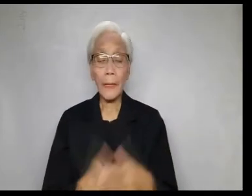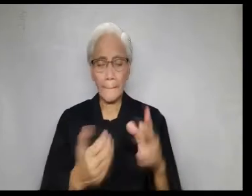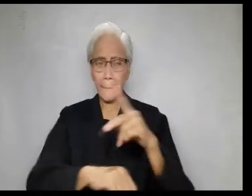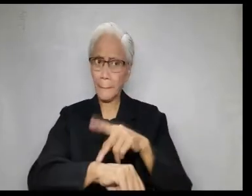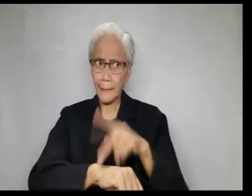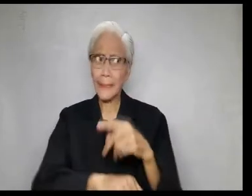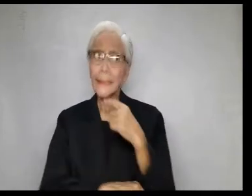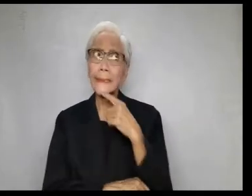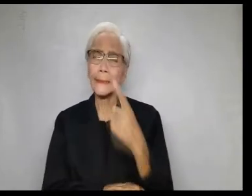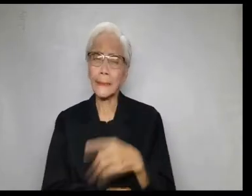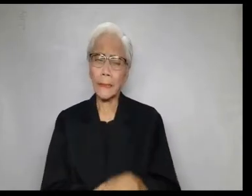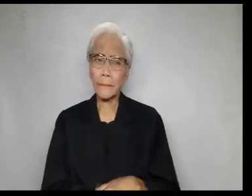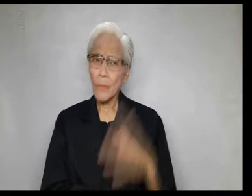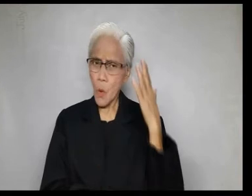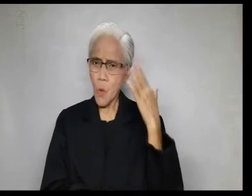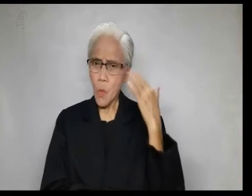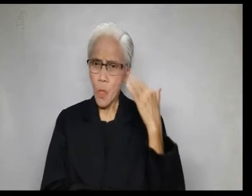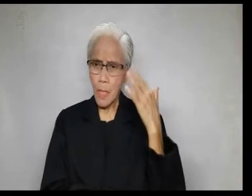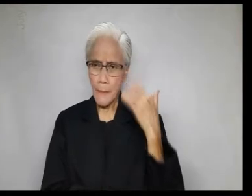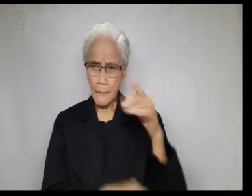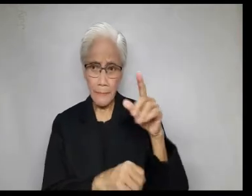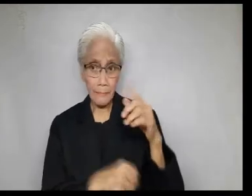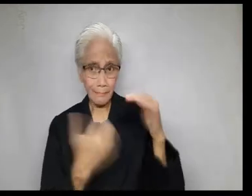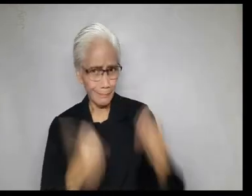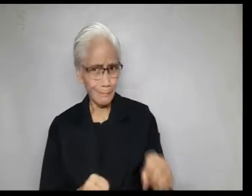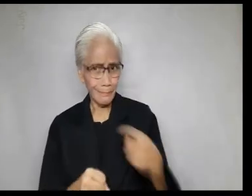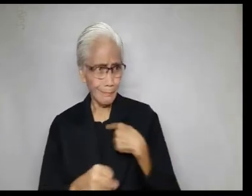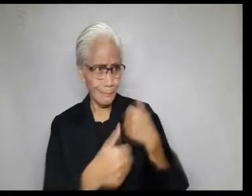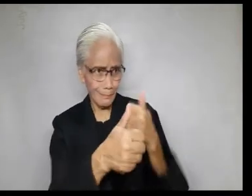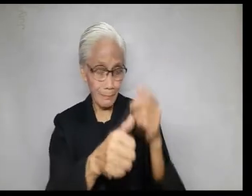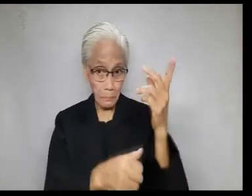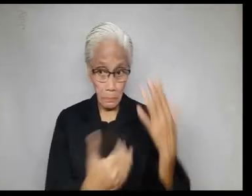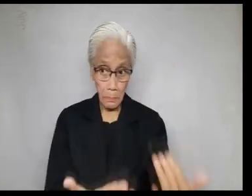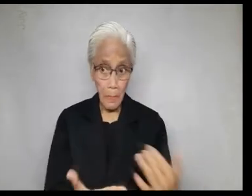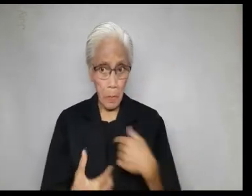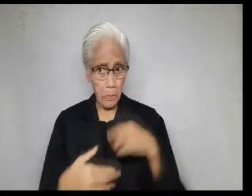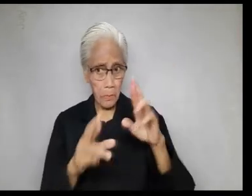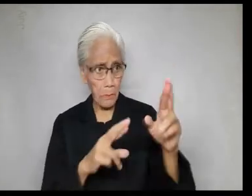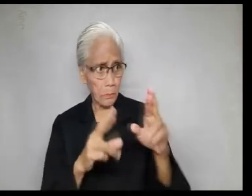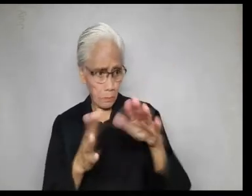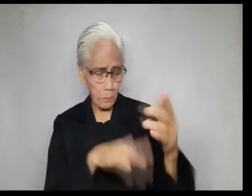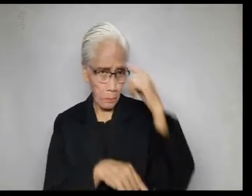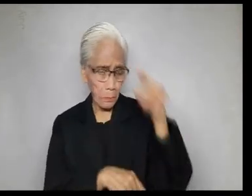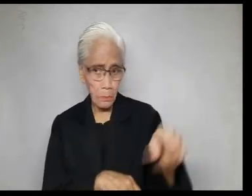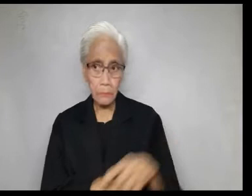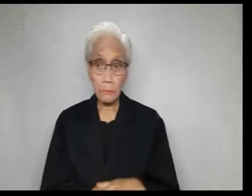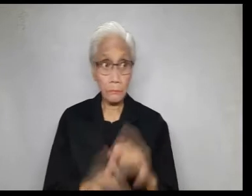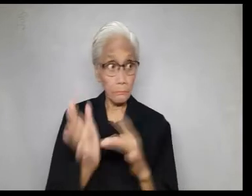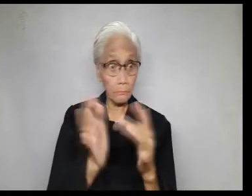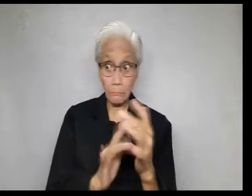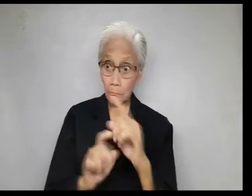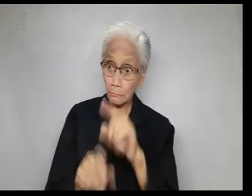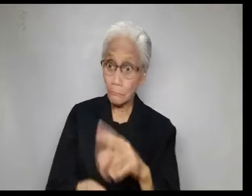Peter says, "Lord, why can't I follow you now? I am ready to die for you." Jesus responds by asking,